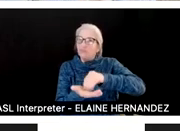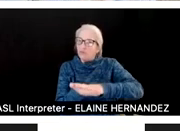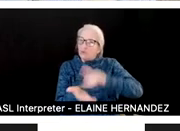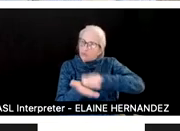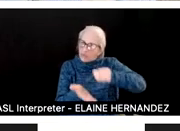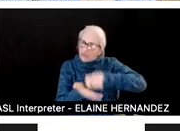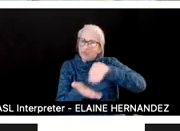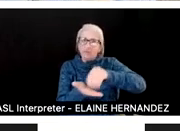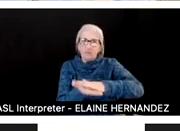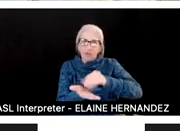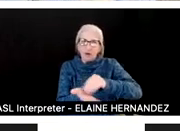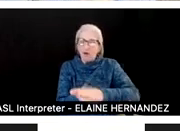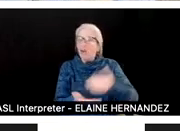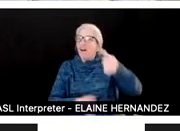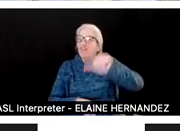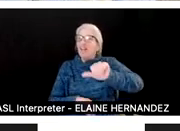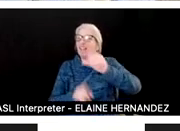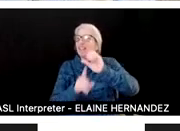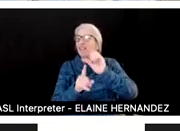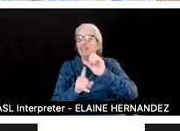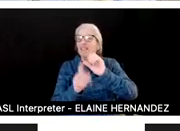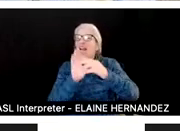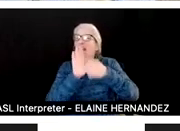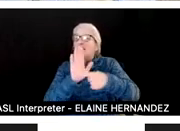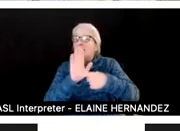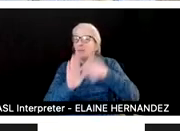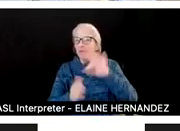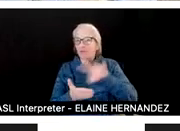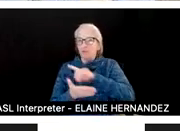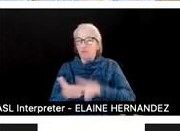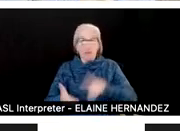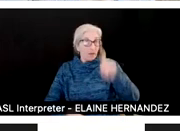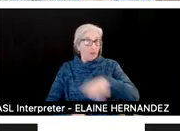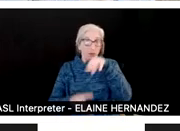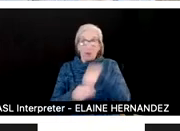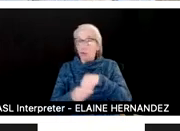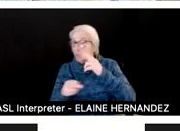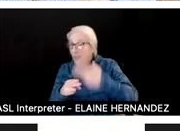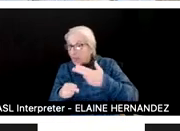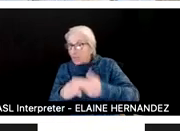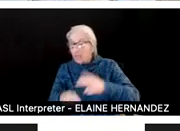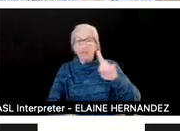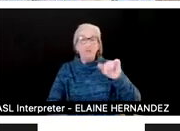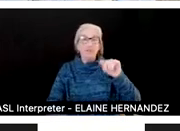should have a lot of information, names, dates, addresses,